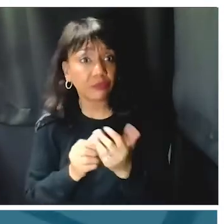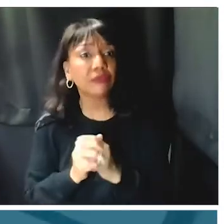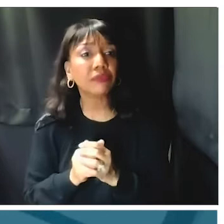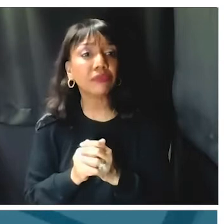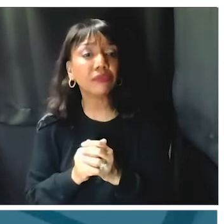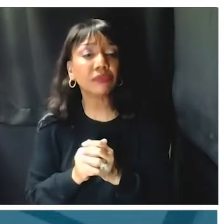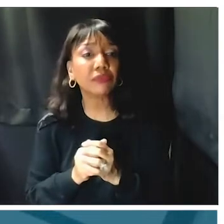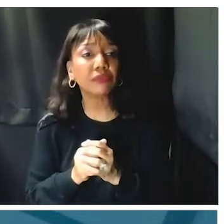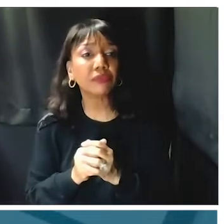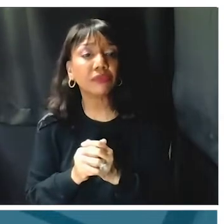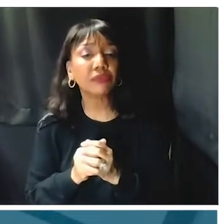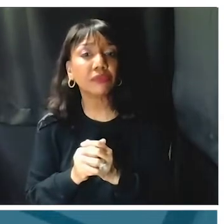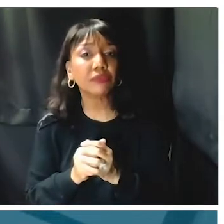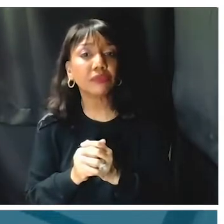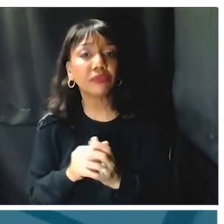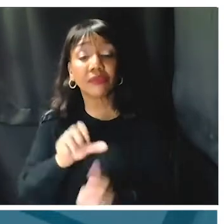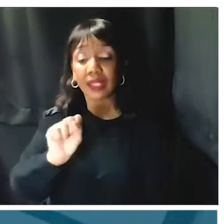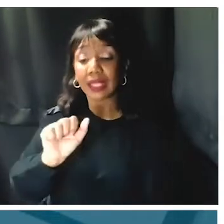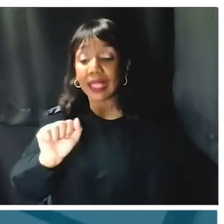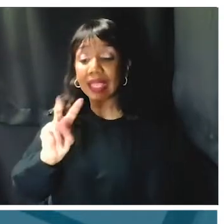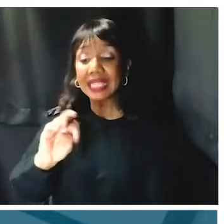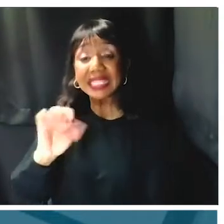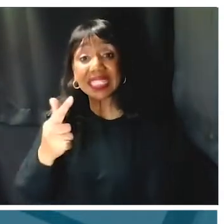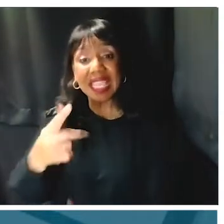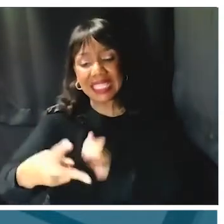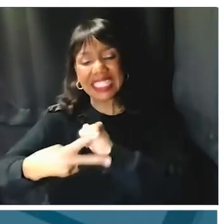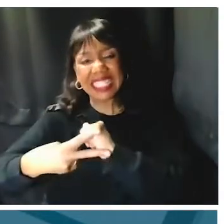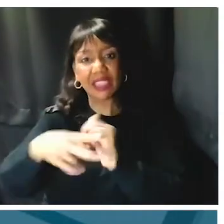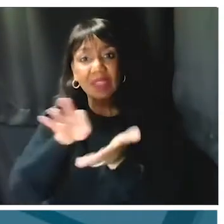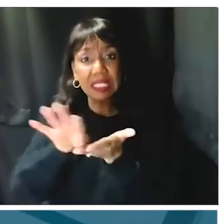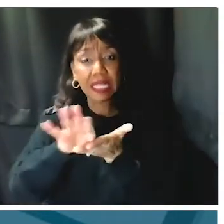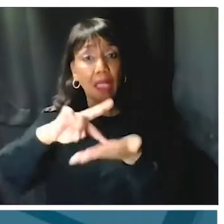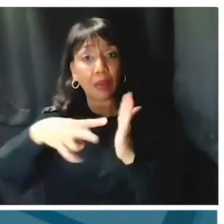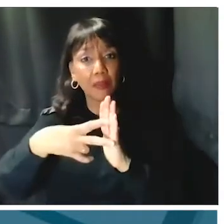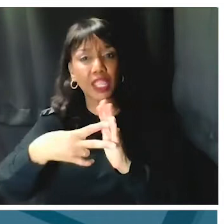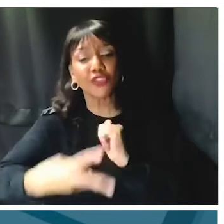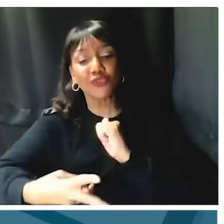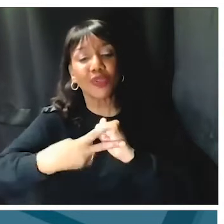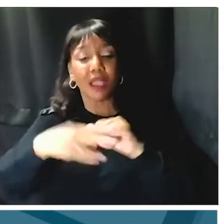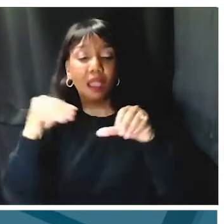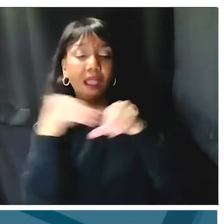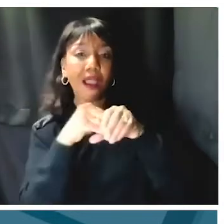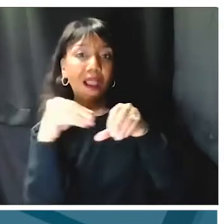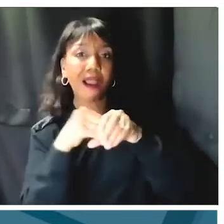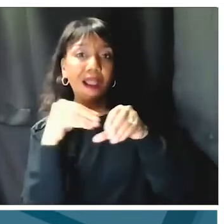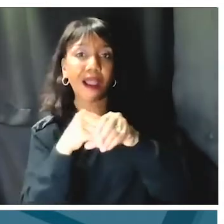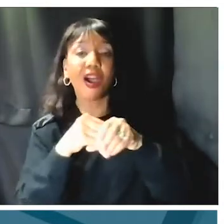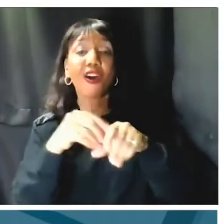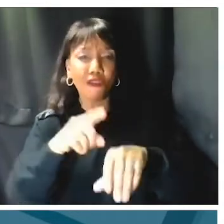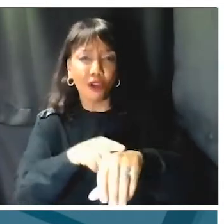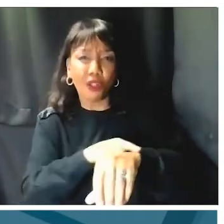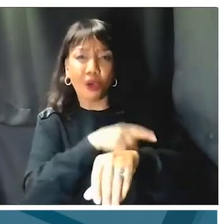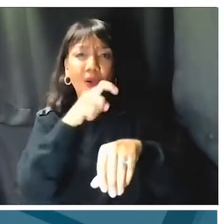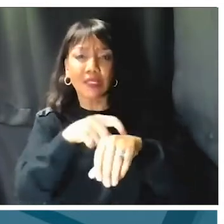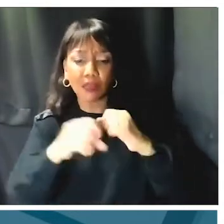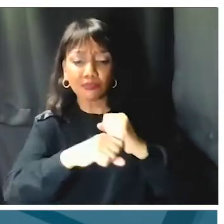the basics. A savings account is an account that you use to save your money for an extended period. Snapshot of a